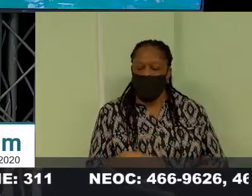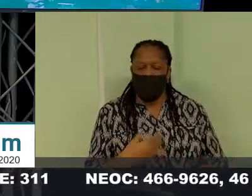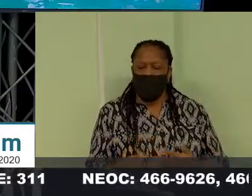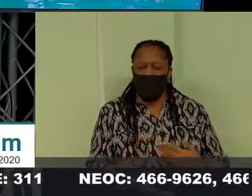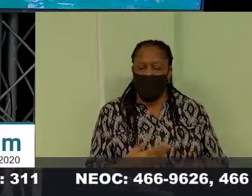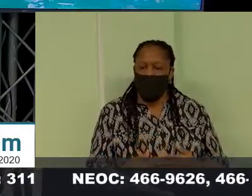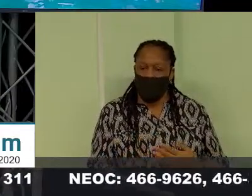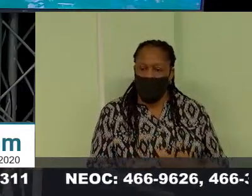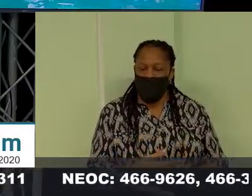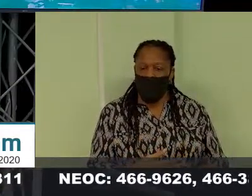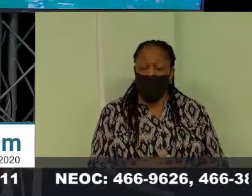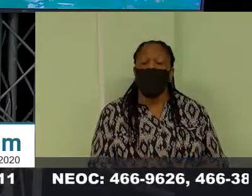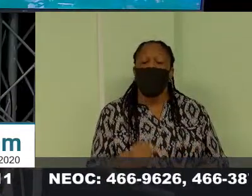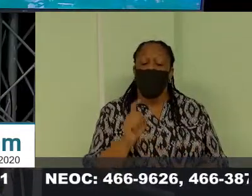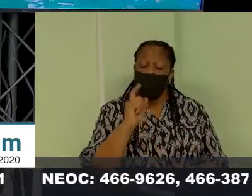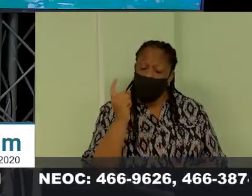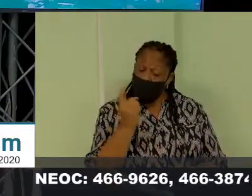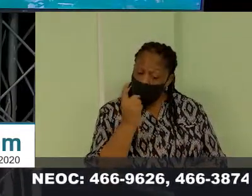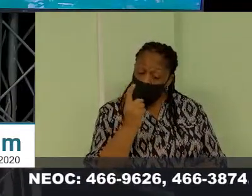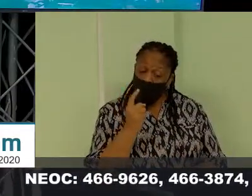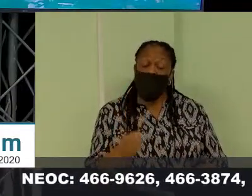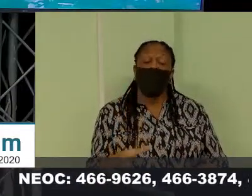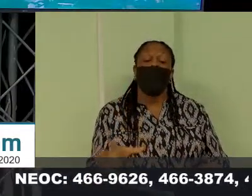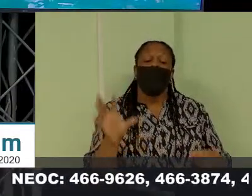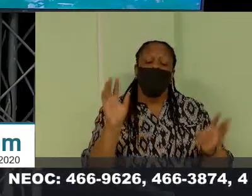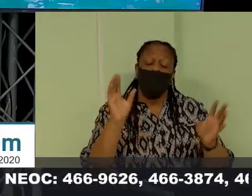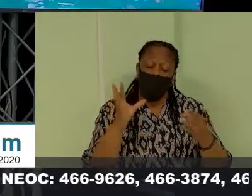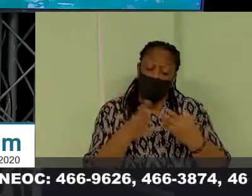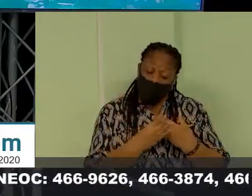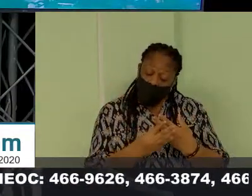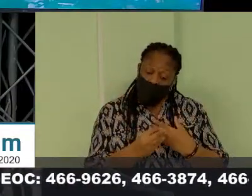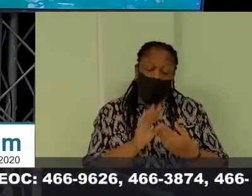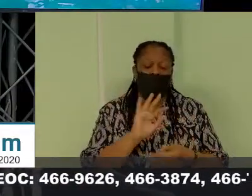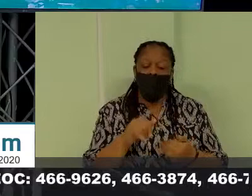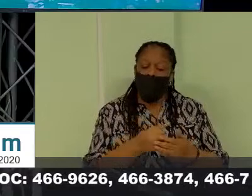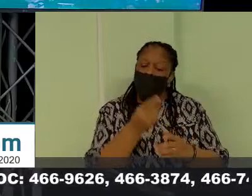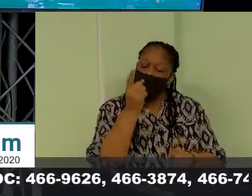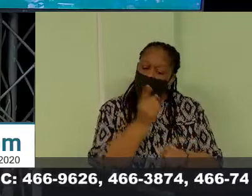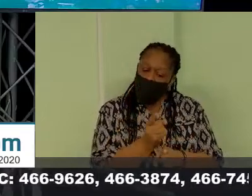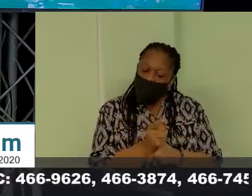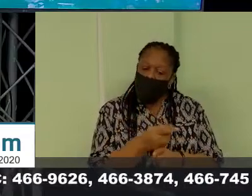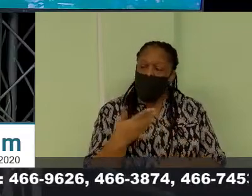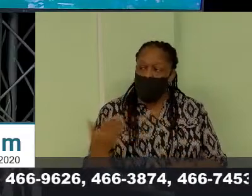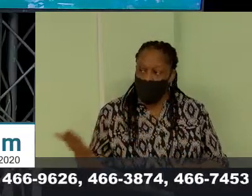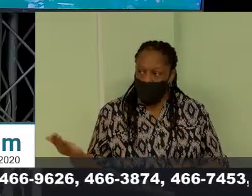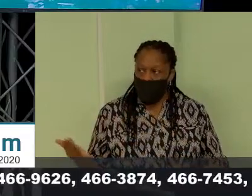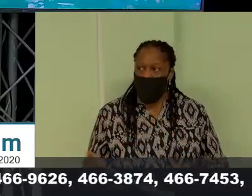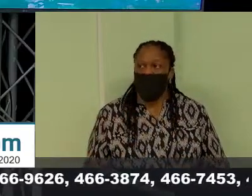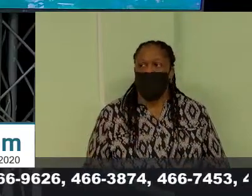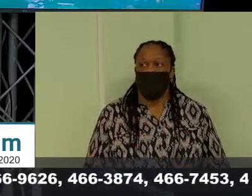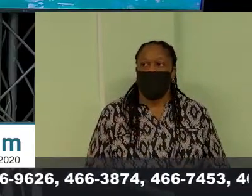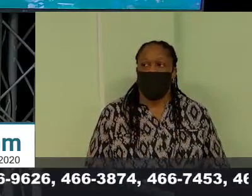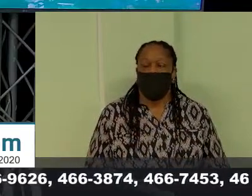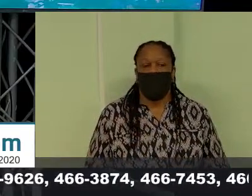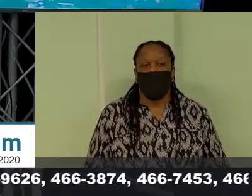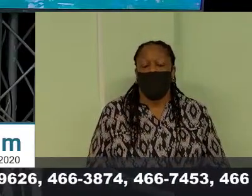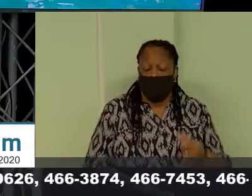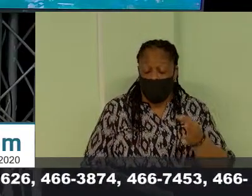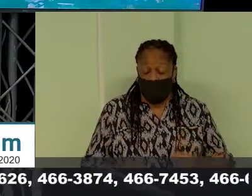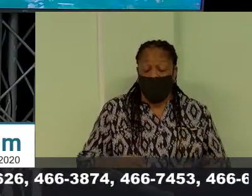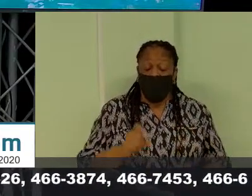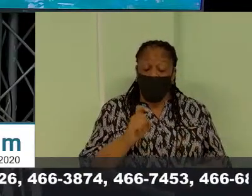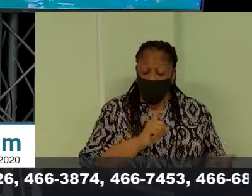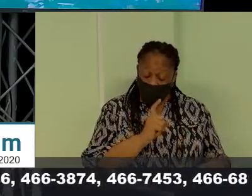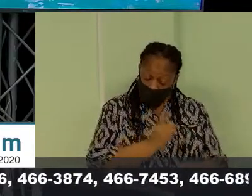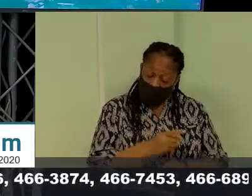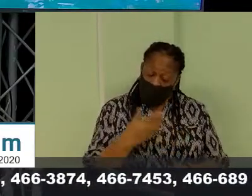who is potentially positive. And so the risk of you catching the virus during that short flight, if you were doing the necessary things